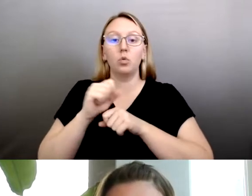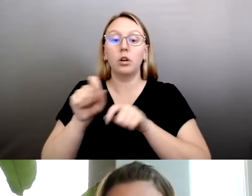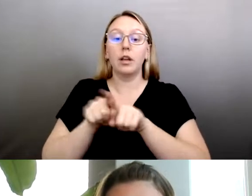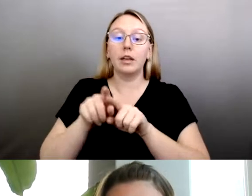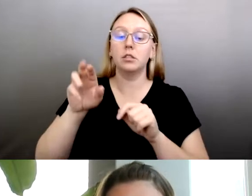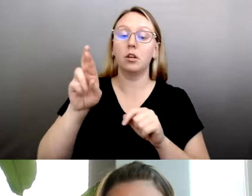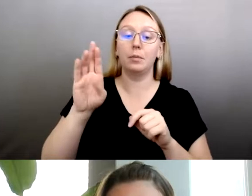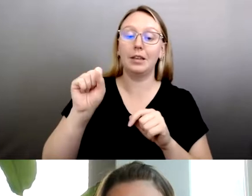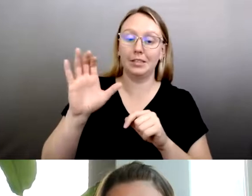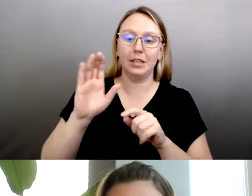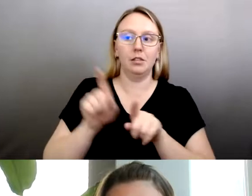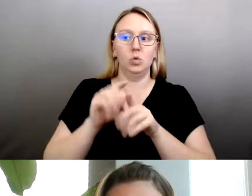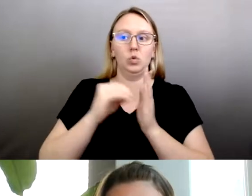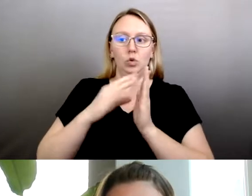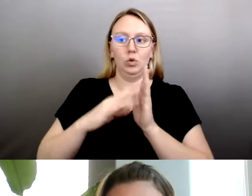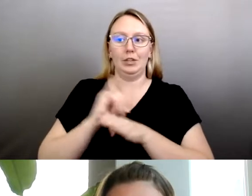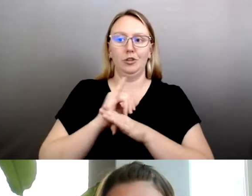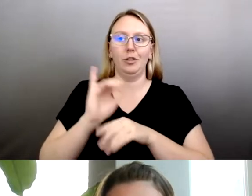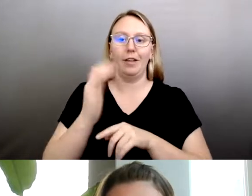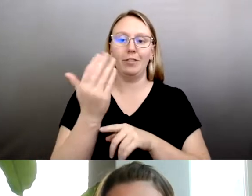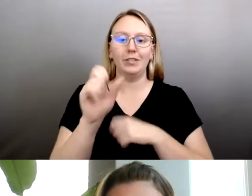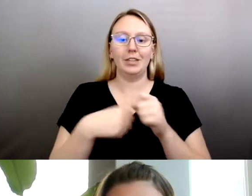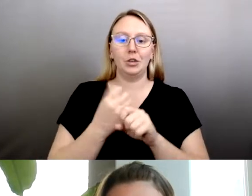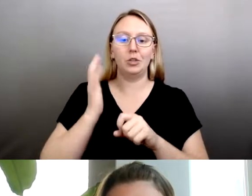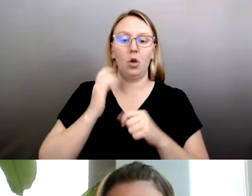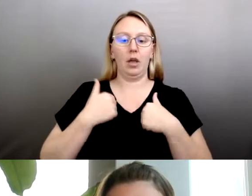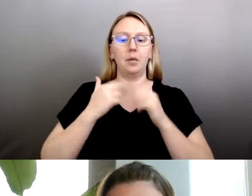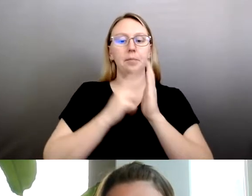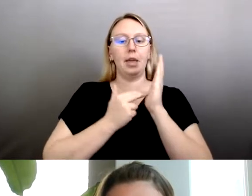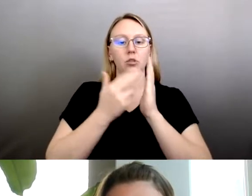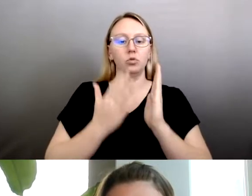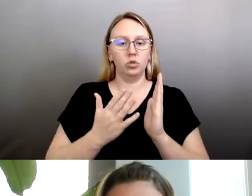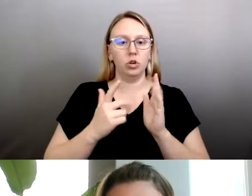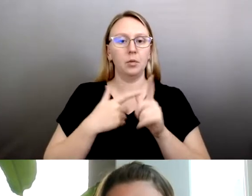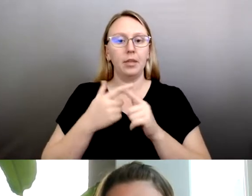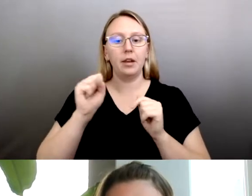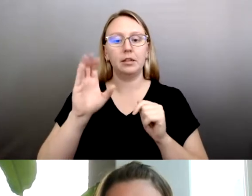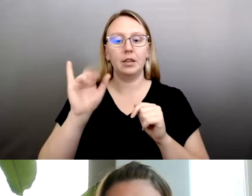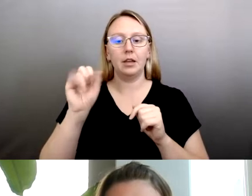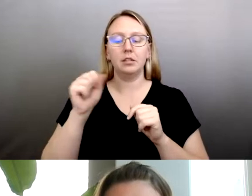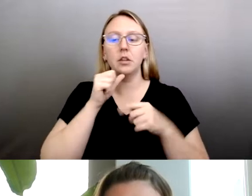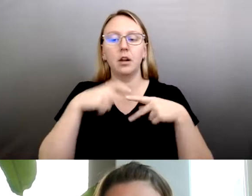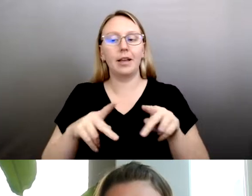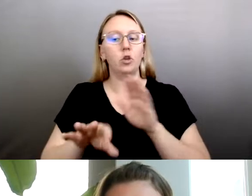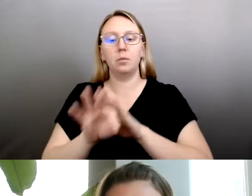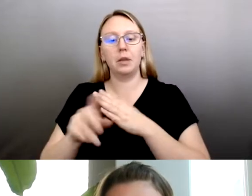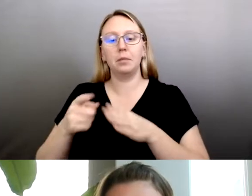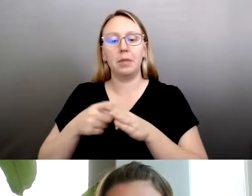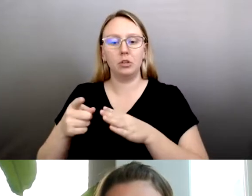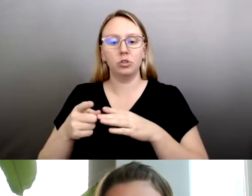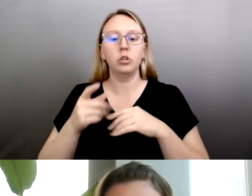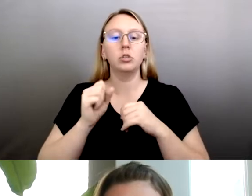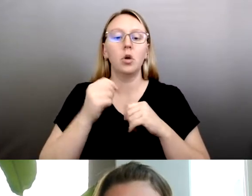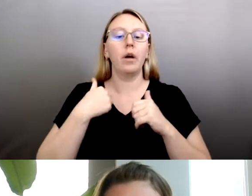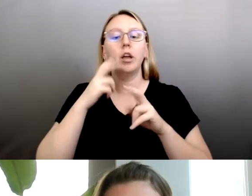was 15 years ago this fall, I was a painter, but then SAIC doesn't allow you to pick majors. So I wandered around and eventually became a new